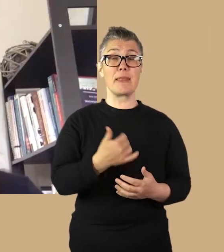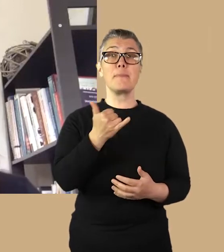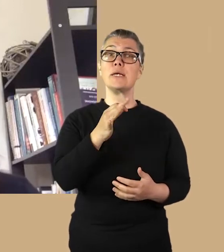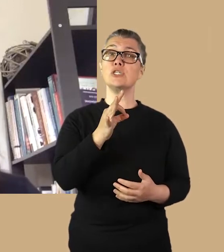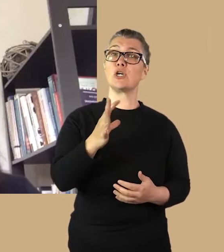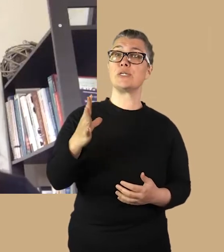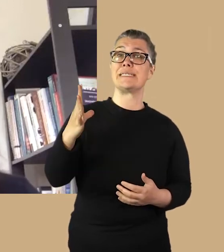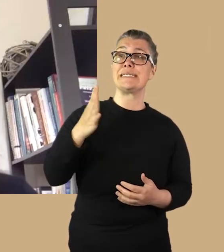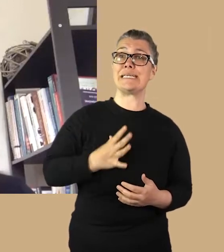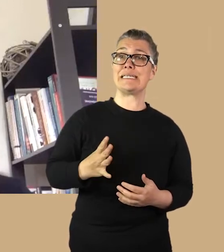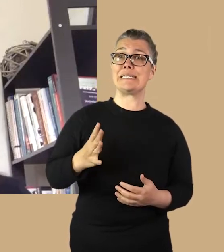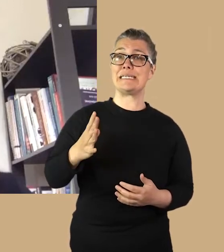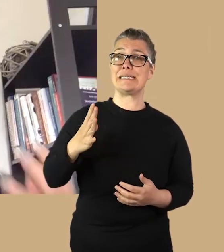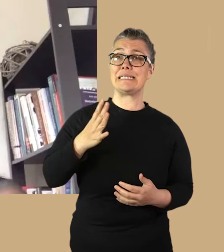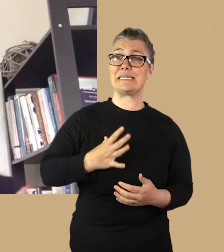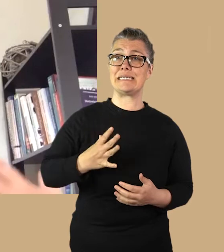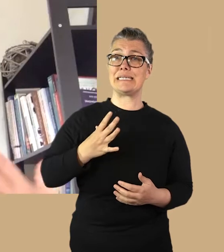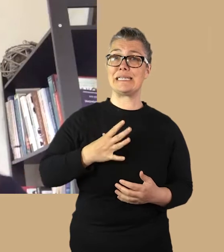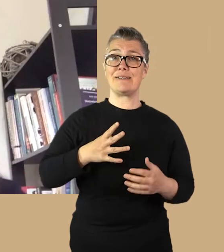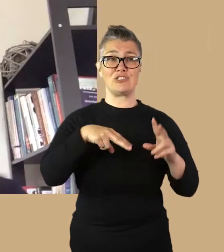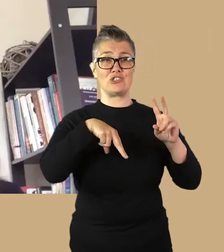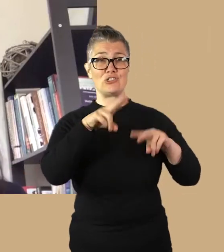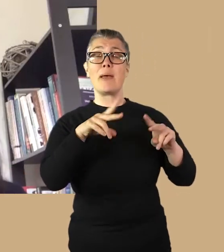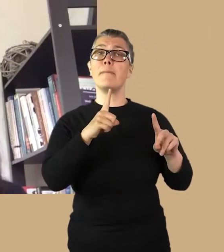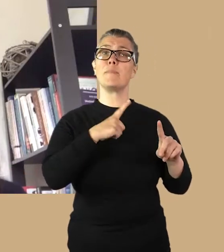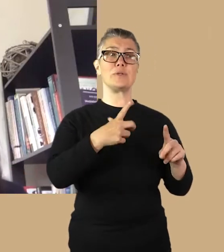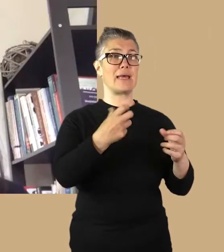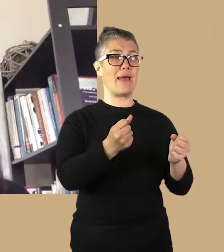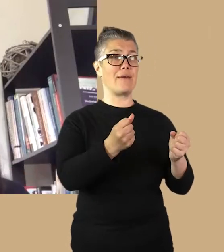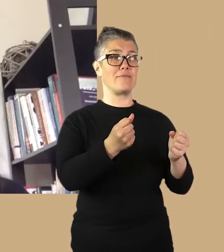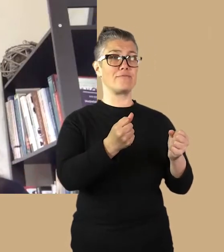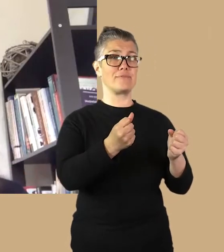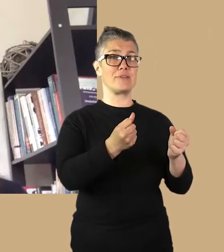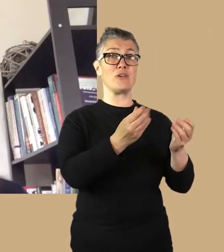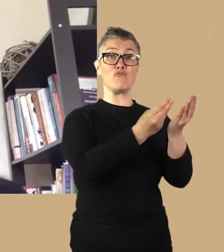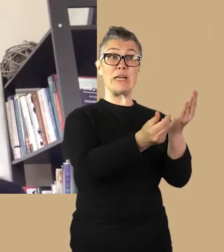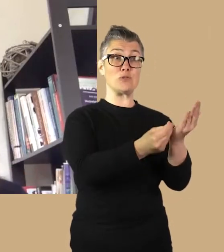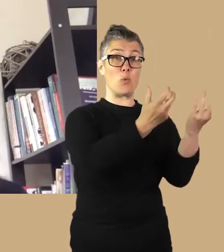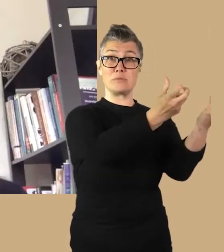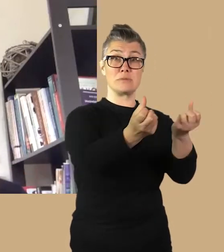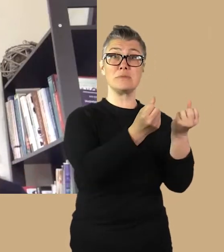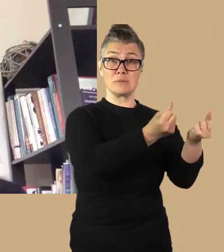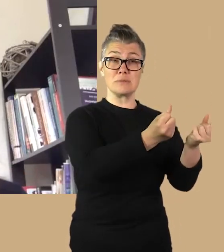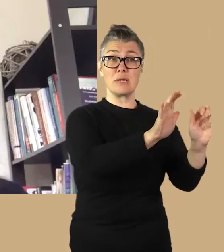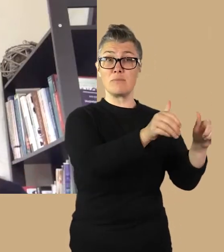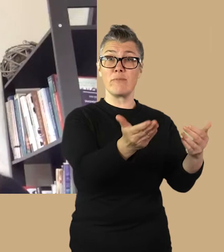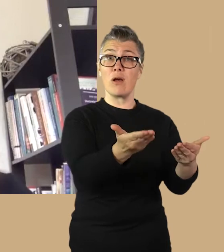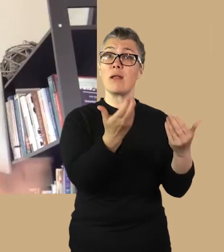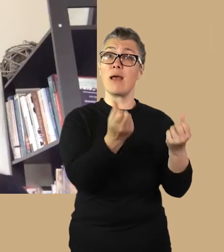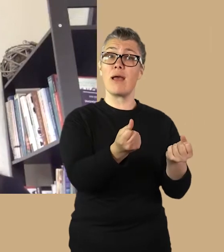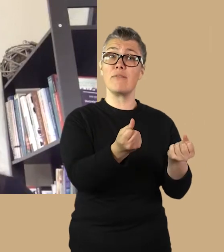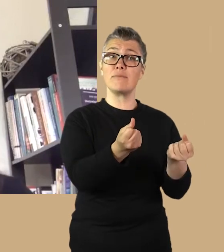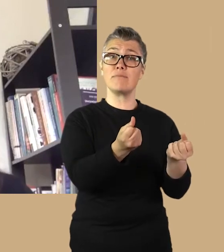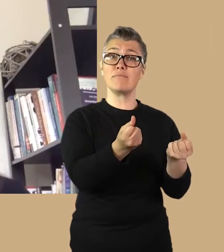maybe there is no need for it, because right now there are a lot of resources being offered, but quite frankly, some of them